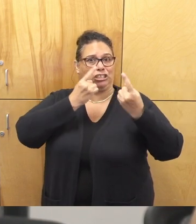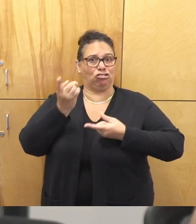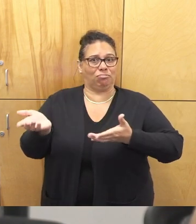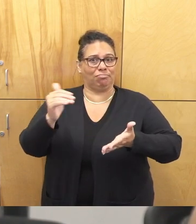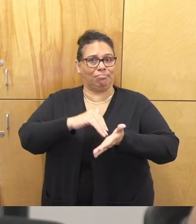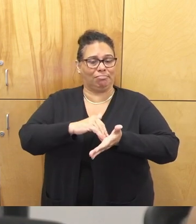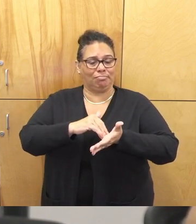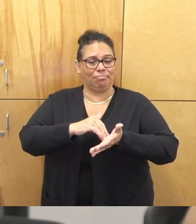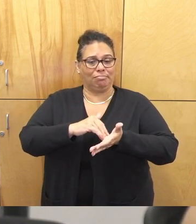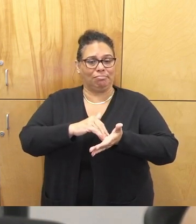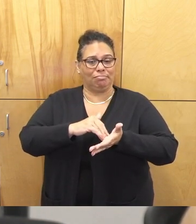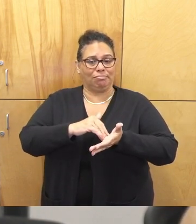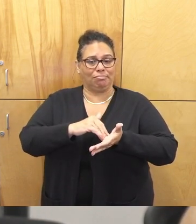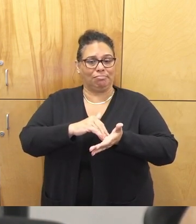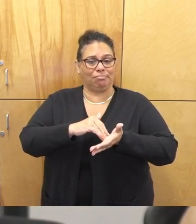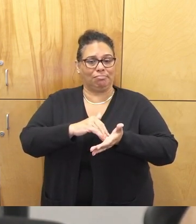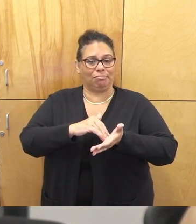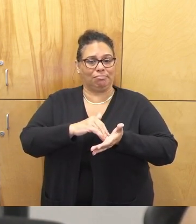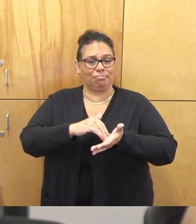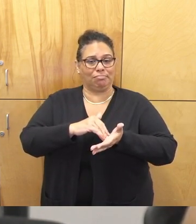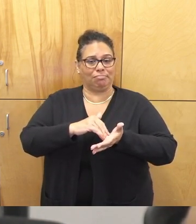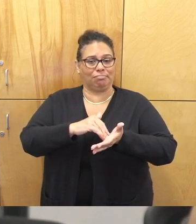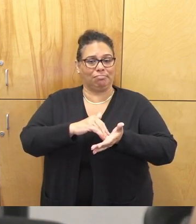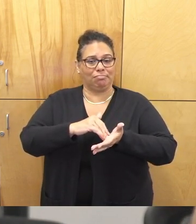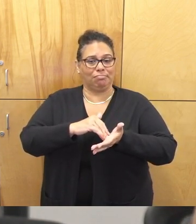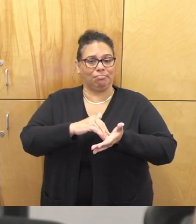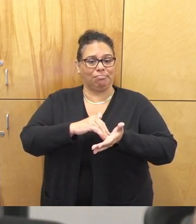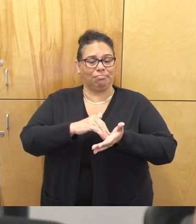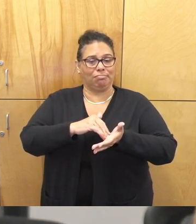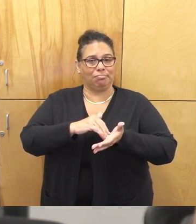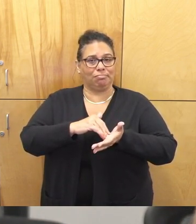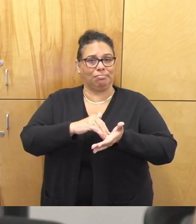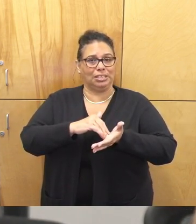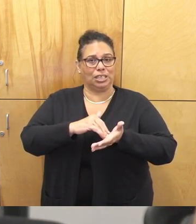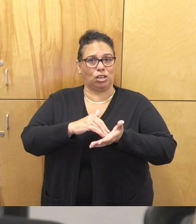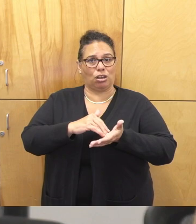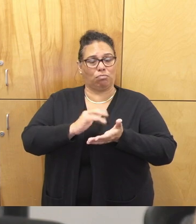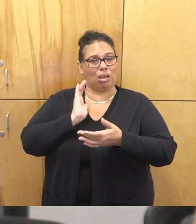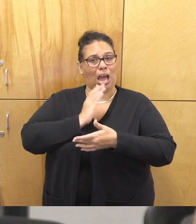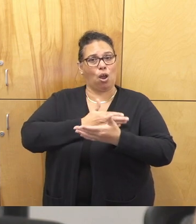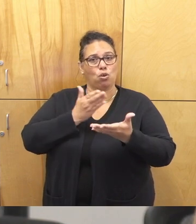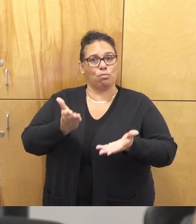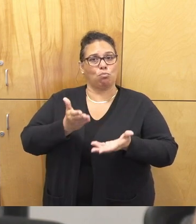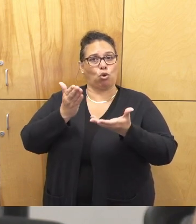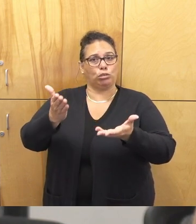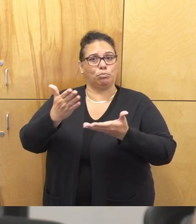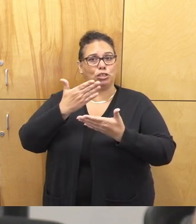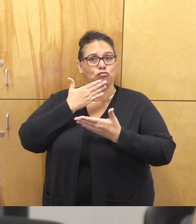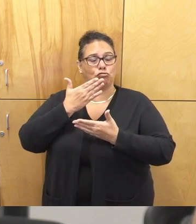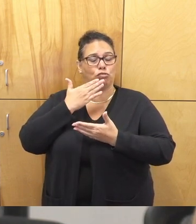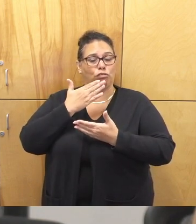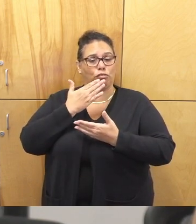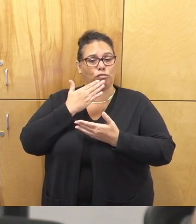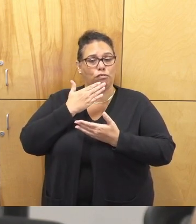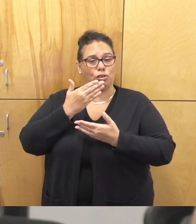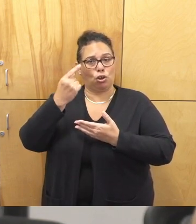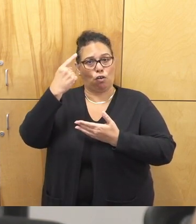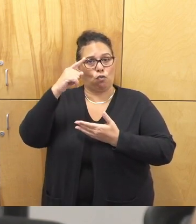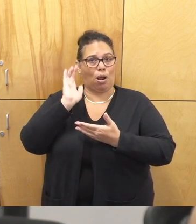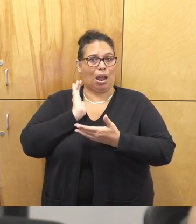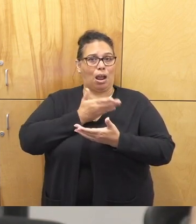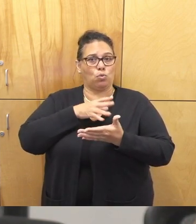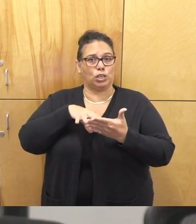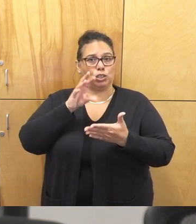And basically, I think in terms of what we were proposing, that would be good for our